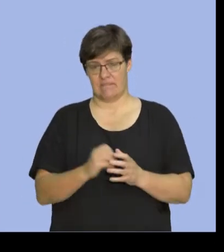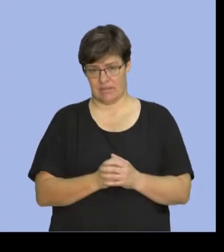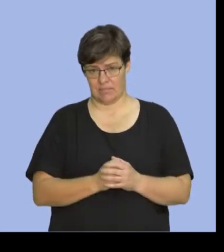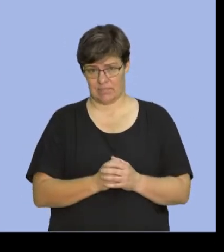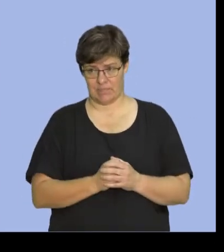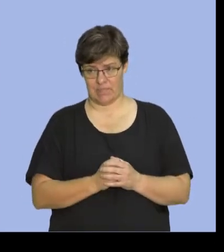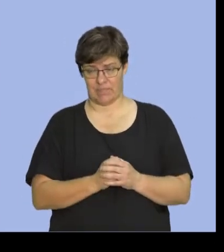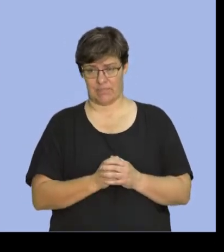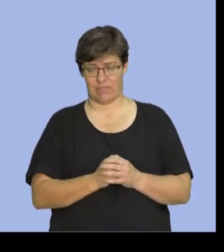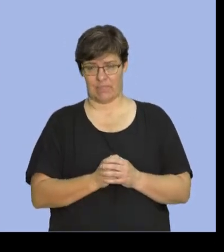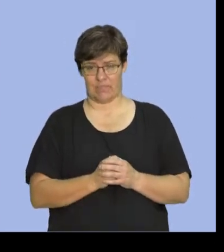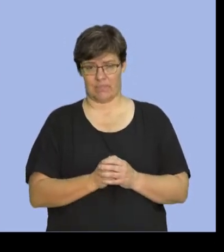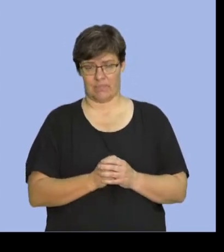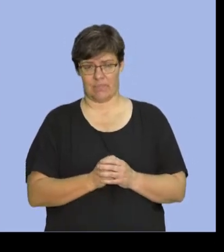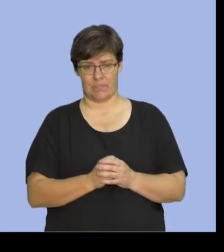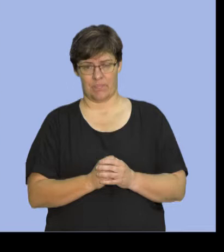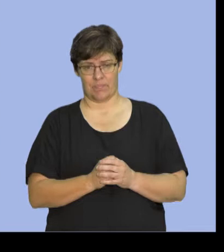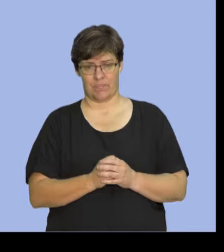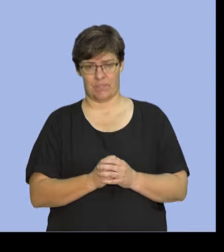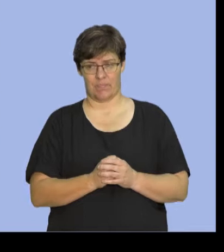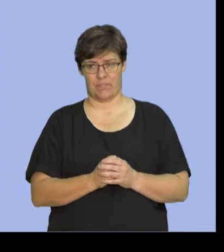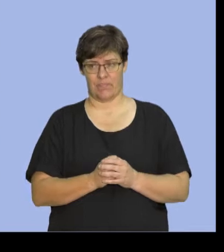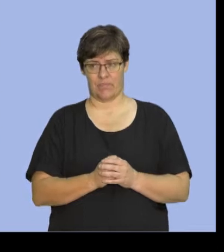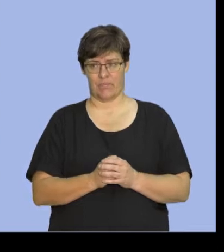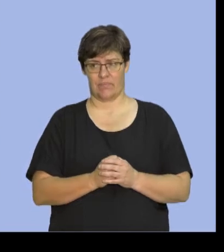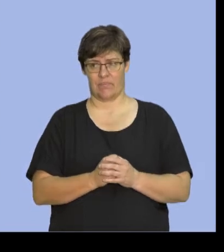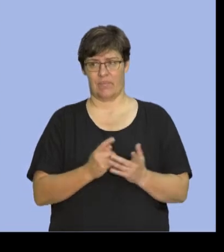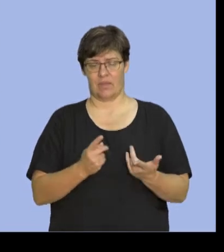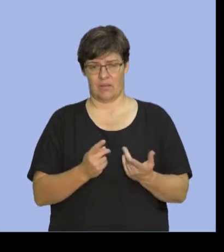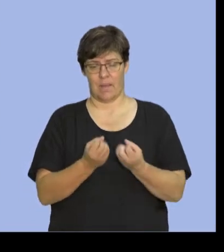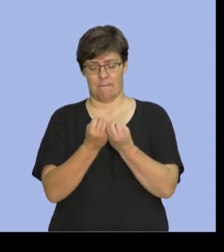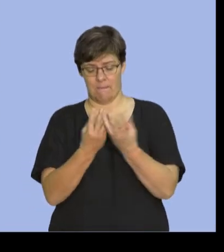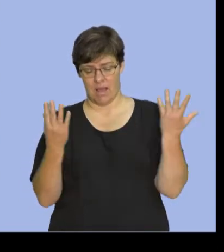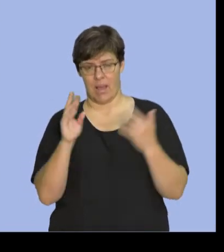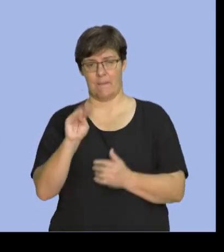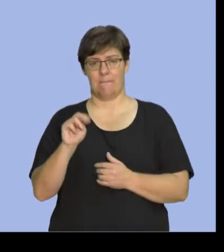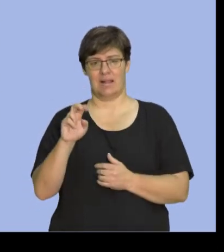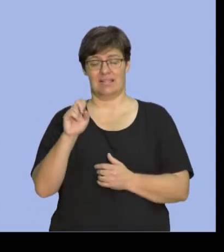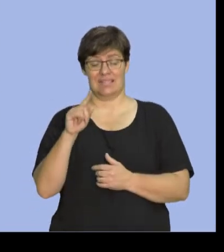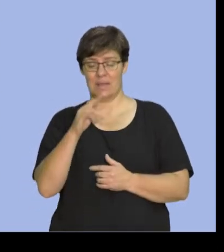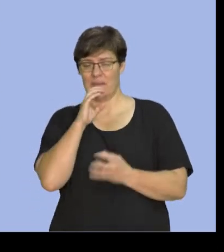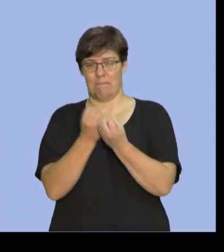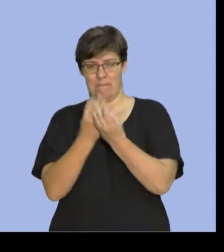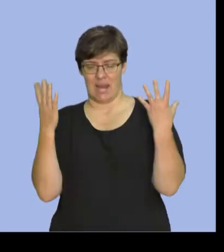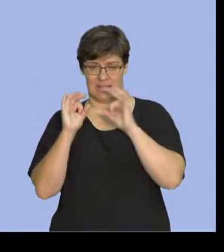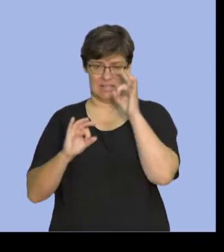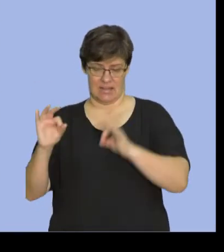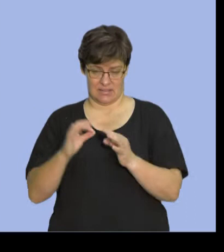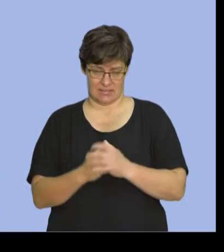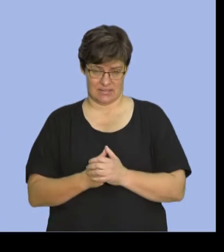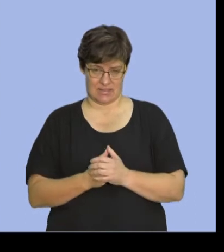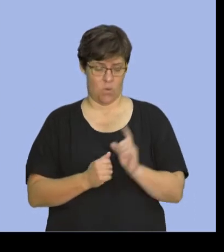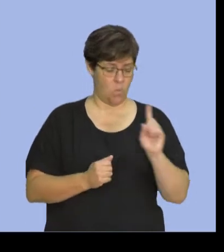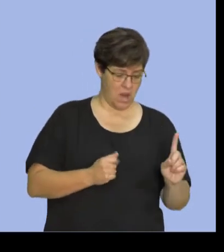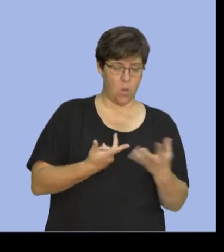of multicellular cells, so organisms that have many cells that make them. And in these we see